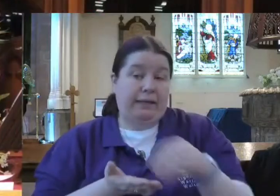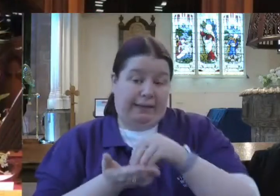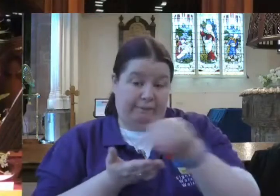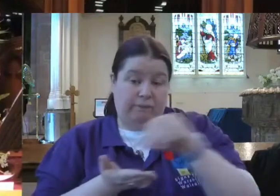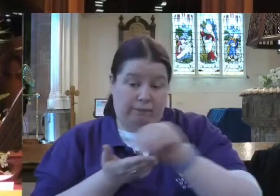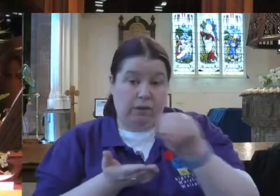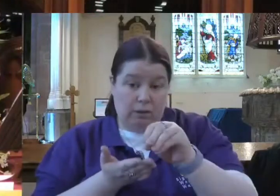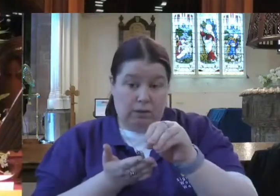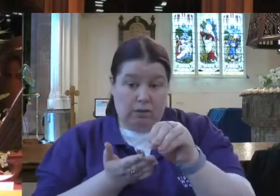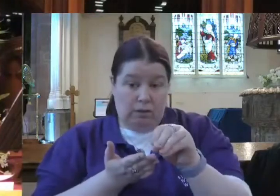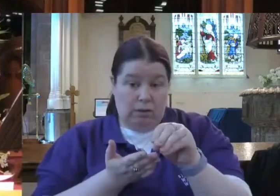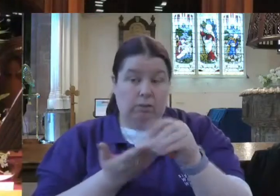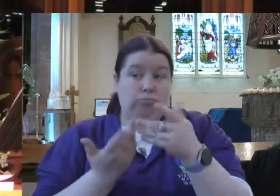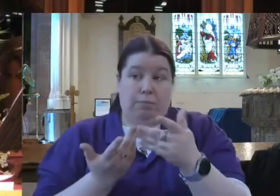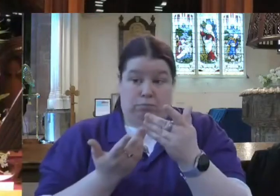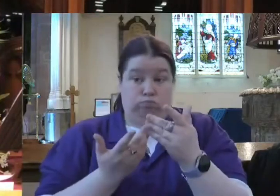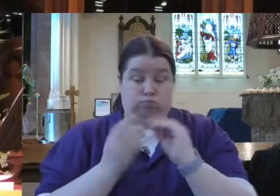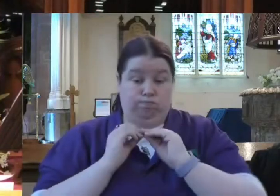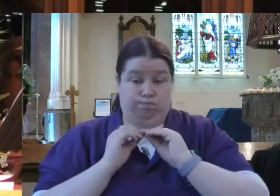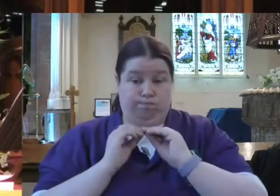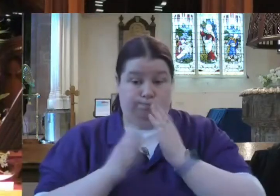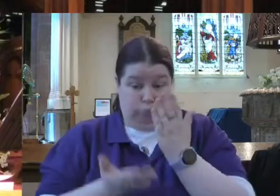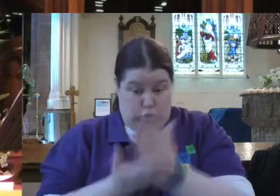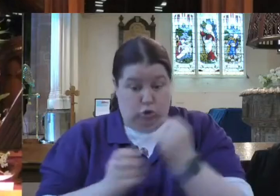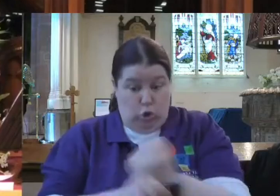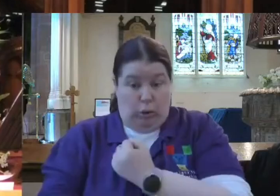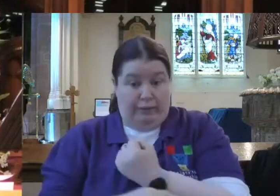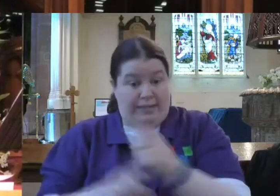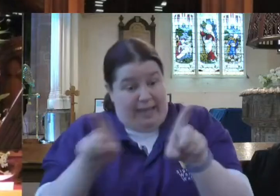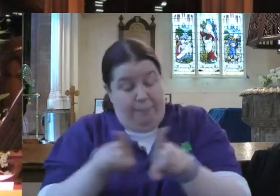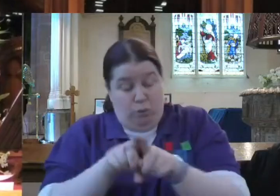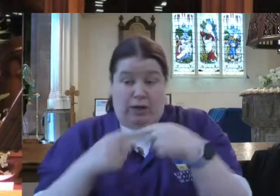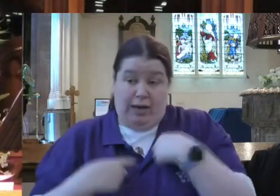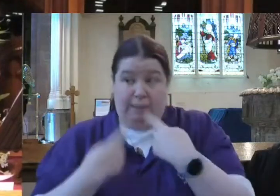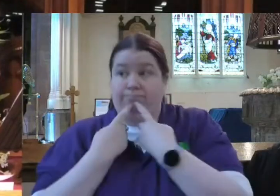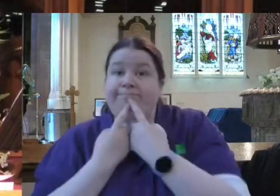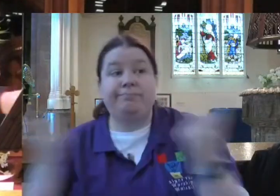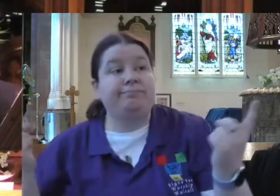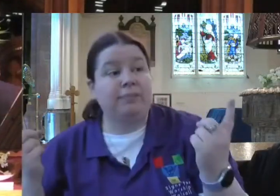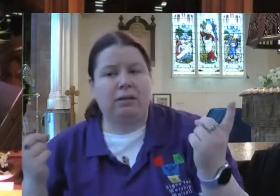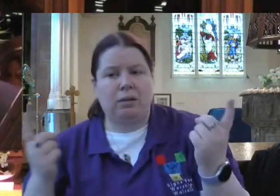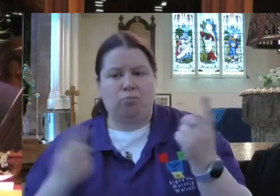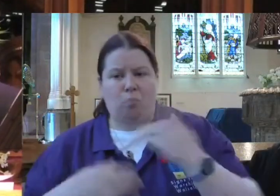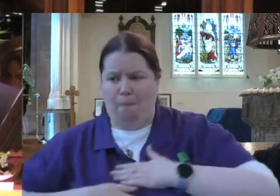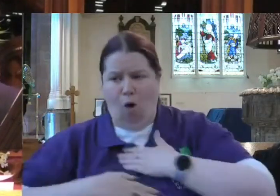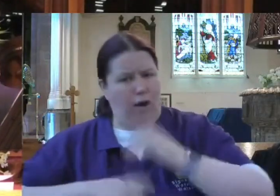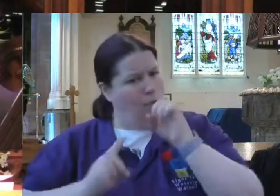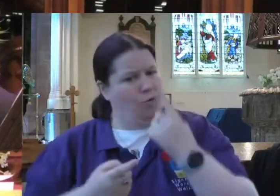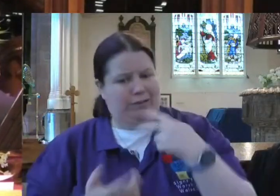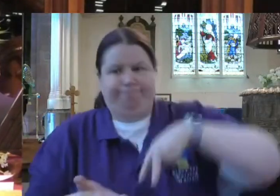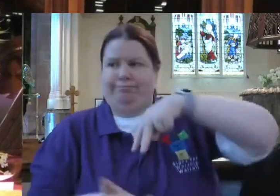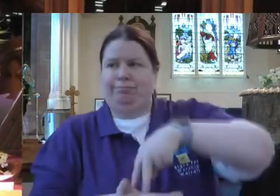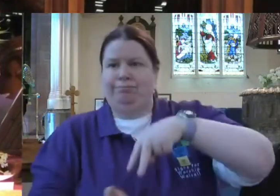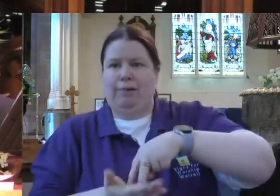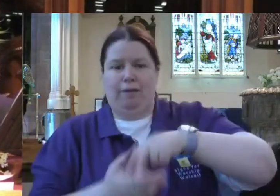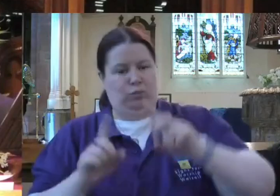can check that I am practicing what I preach. I couldn't morally stand here in front of you if that wasn't